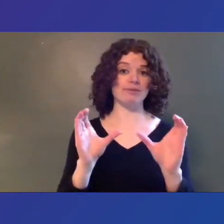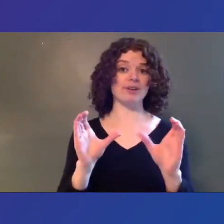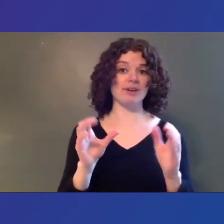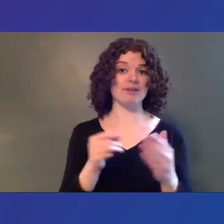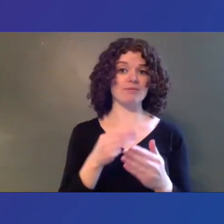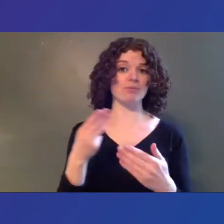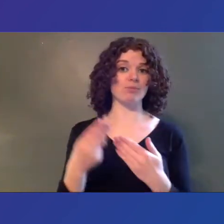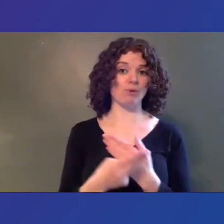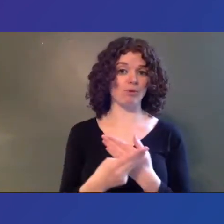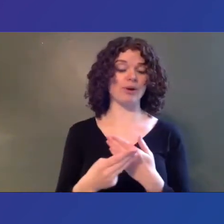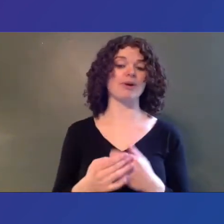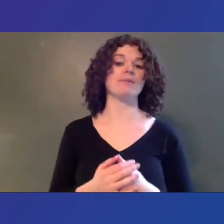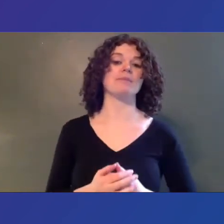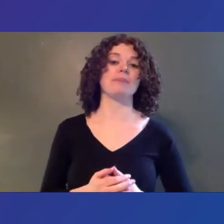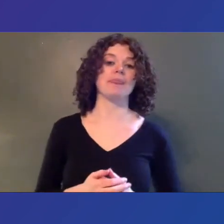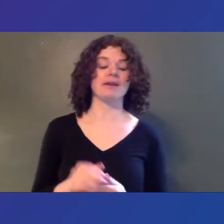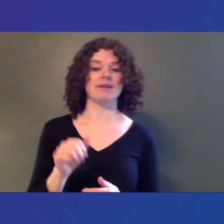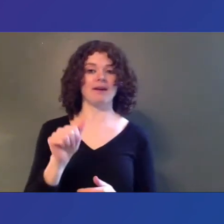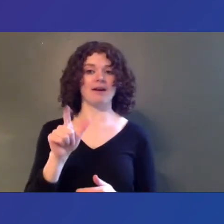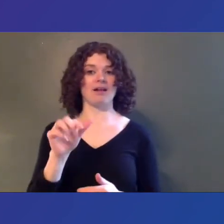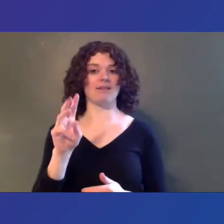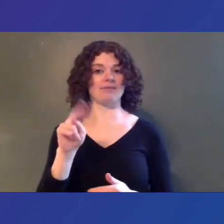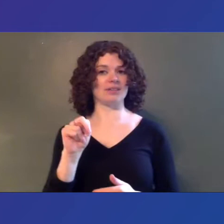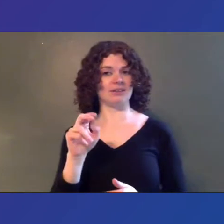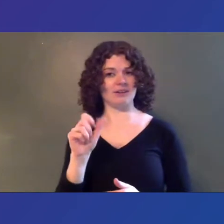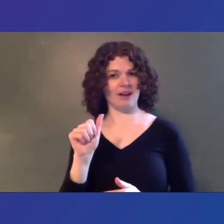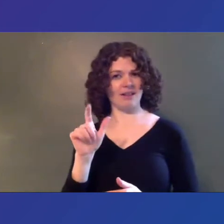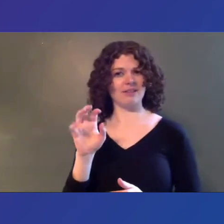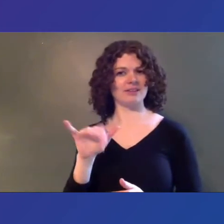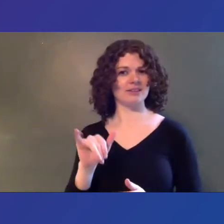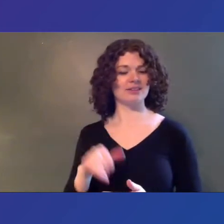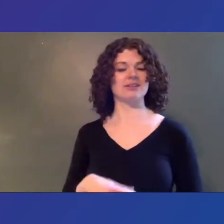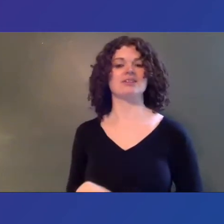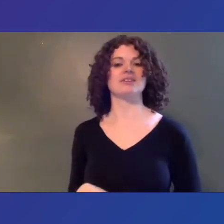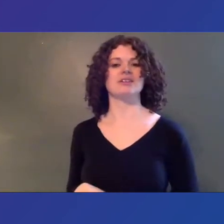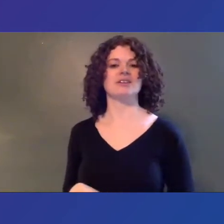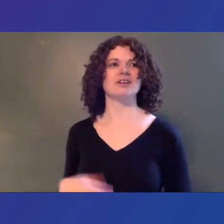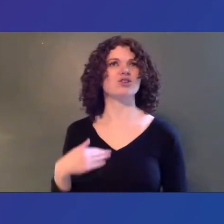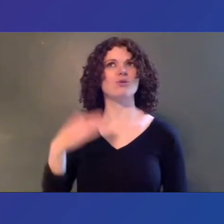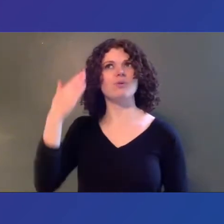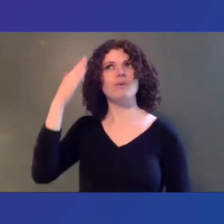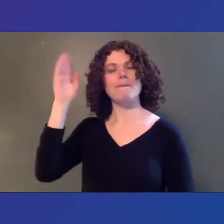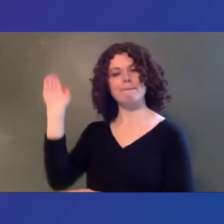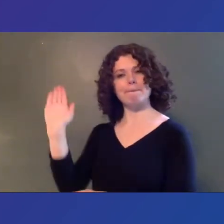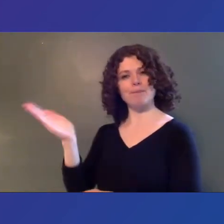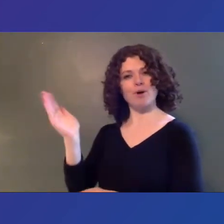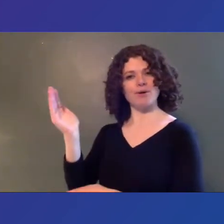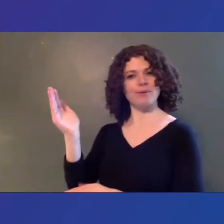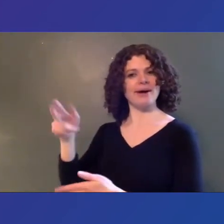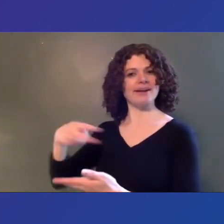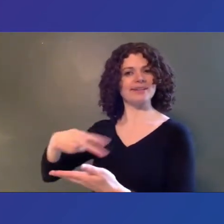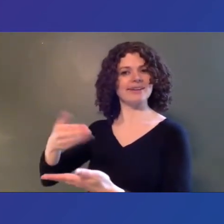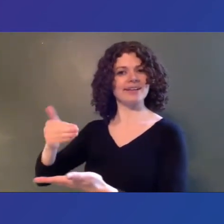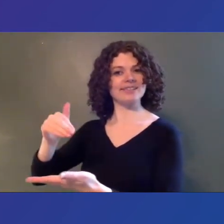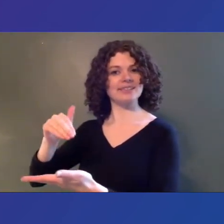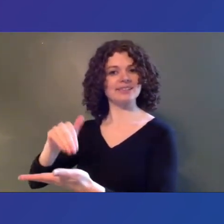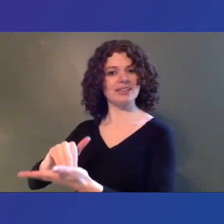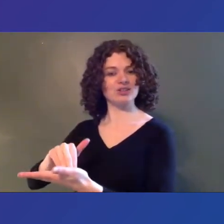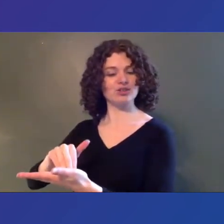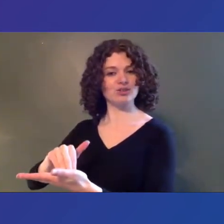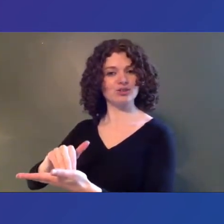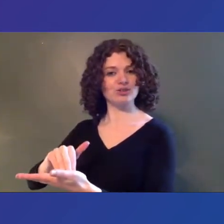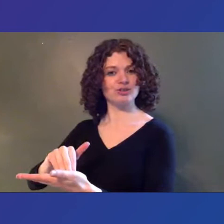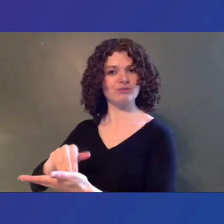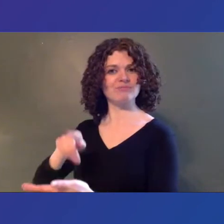found this brochure right on I think it was Broadway Dance Center that says dance pedagogy, and I was